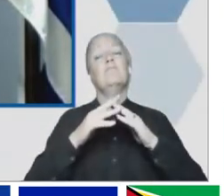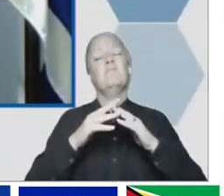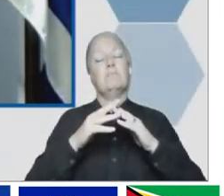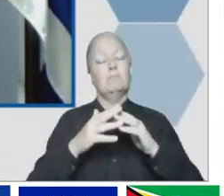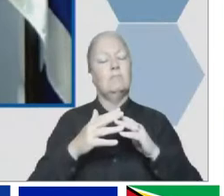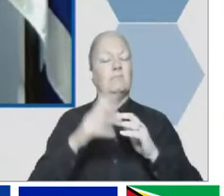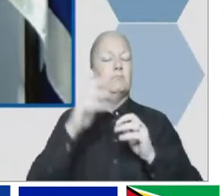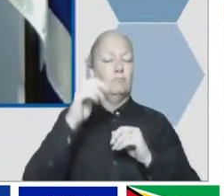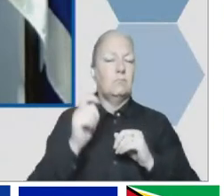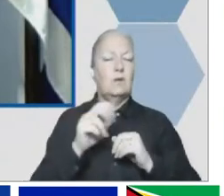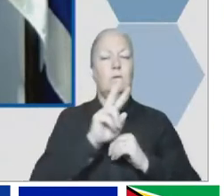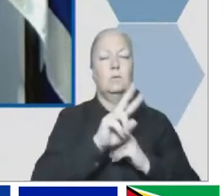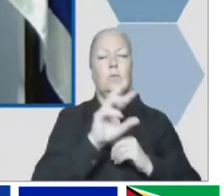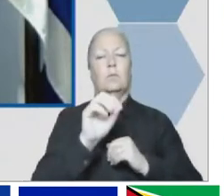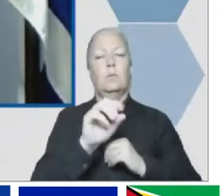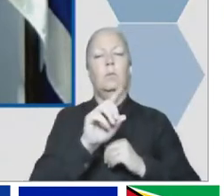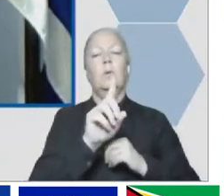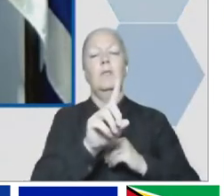2020,